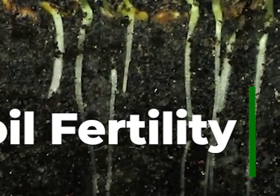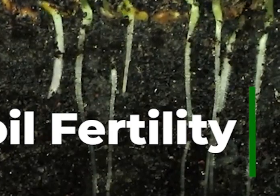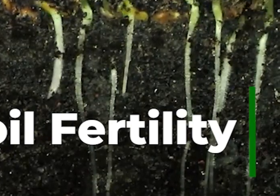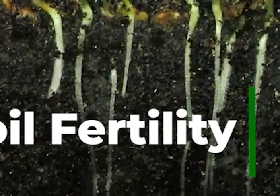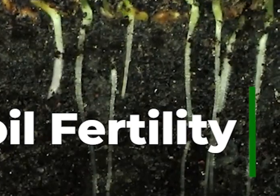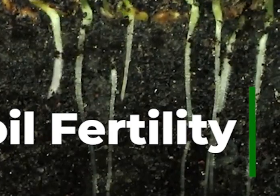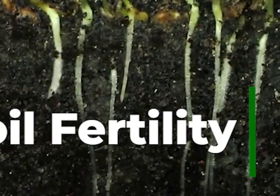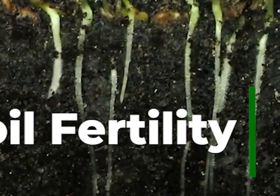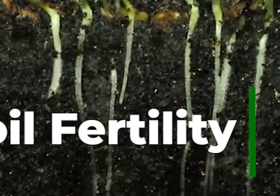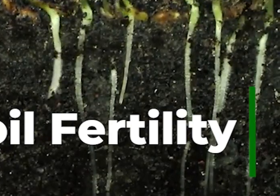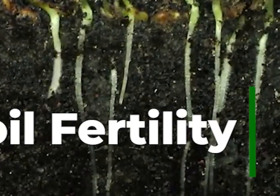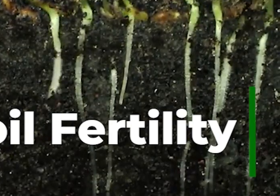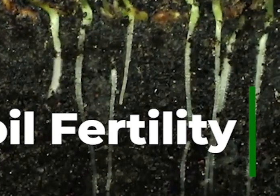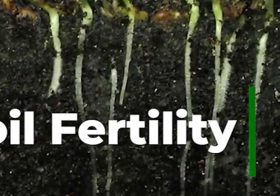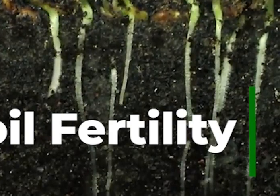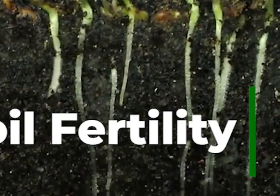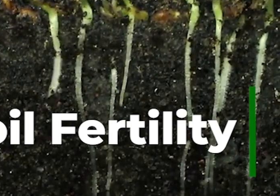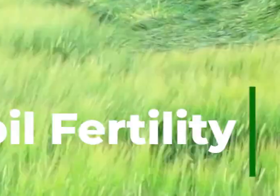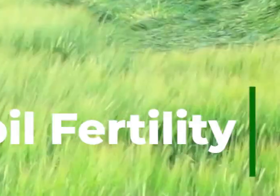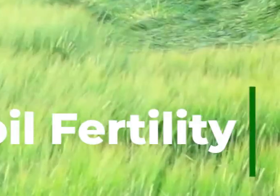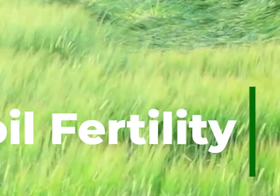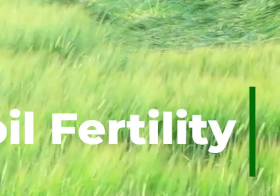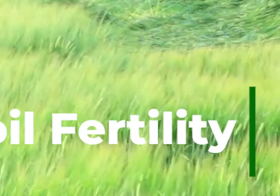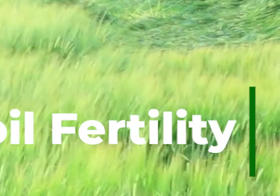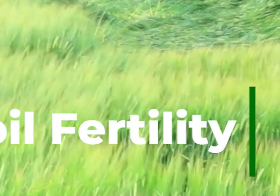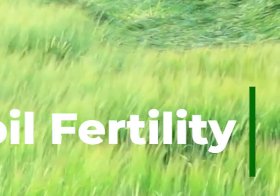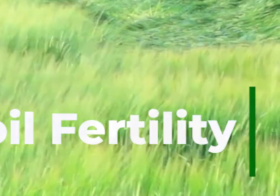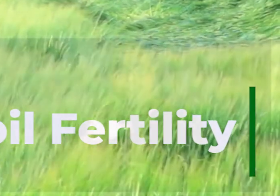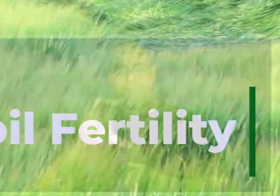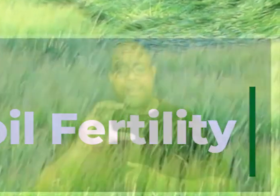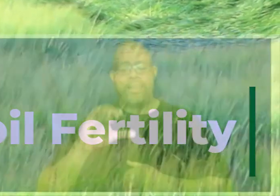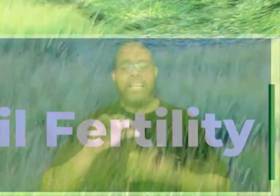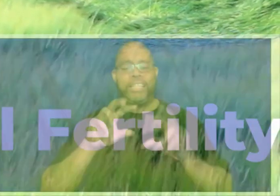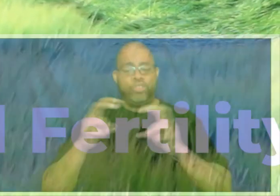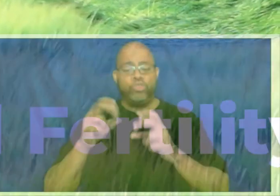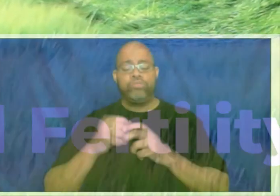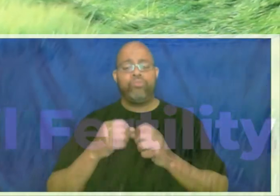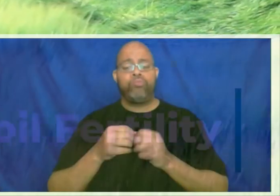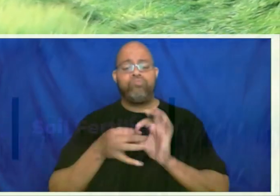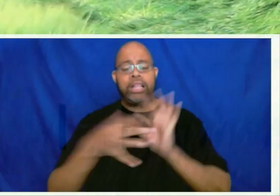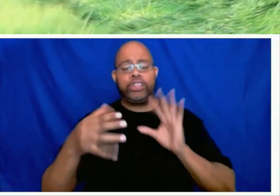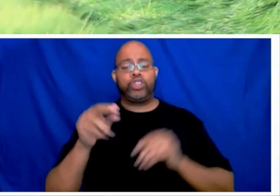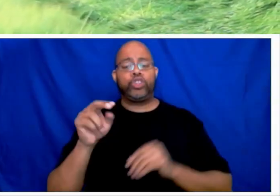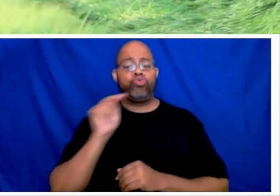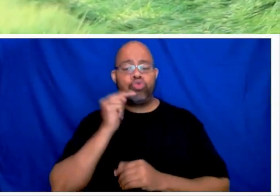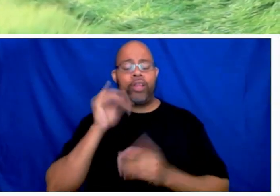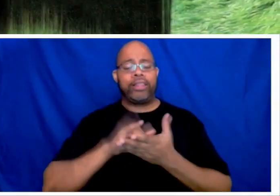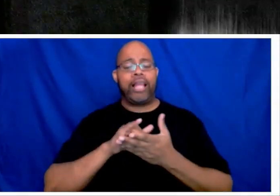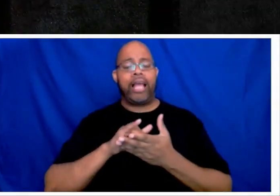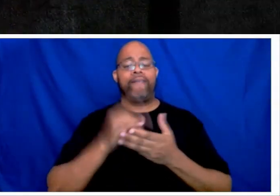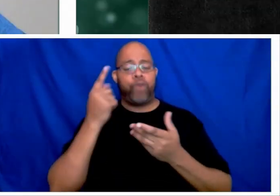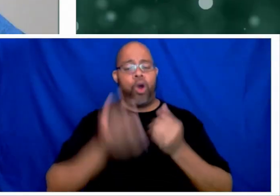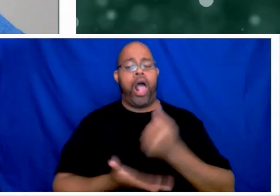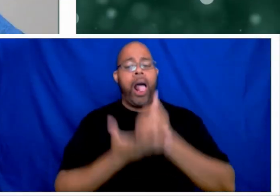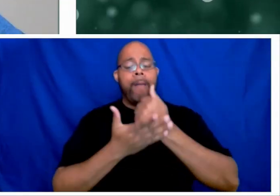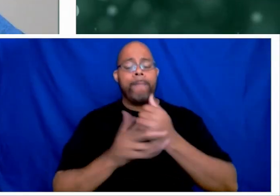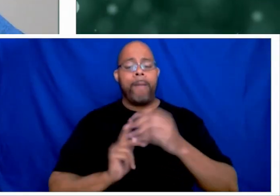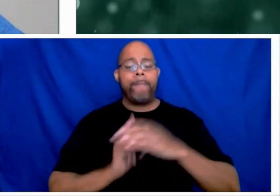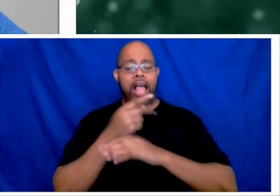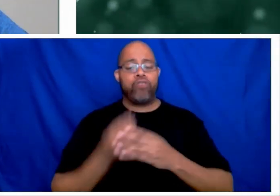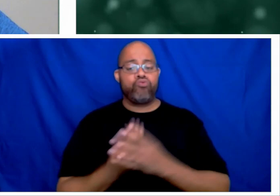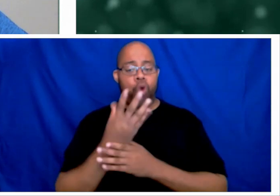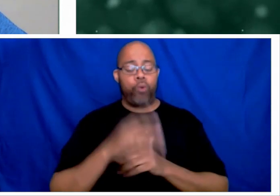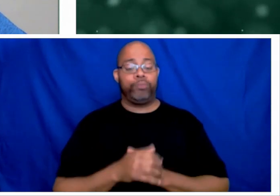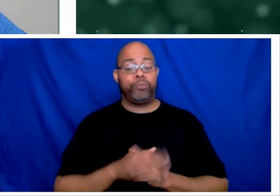help to break down organic matter in the soil, which results in the release of nutrients that are available for plant growth. This all makes